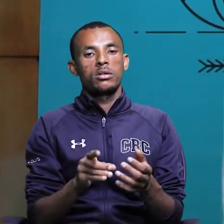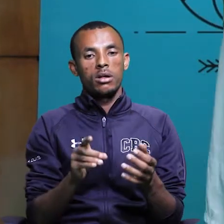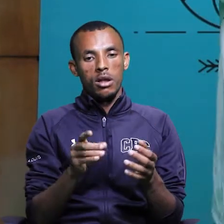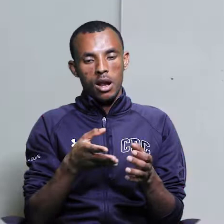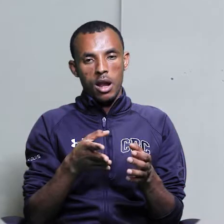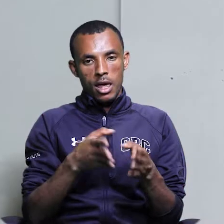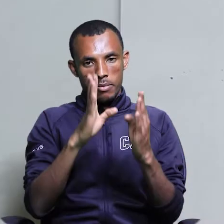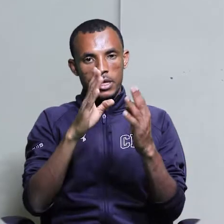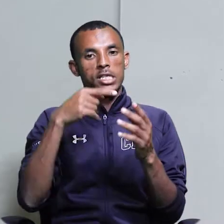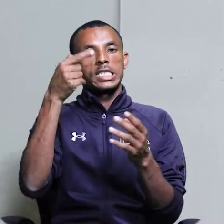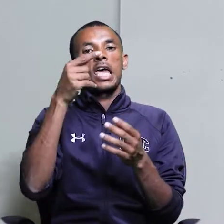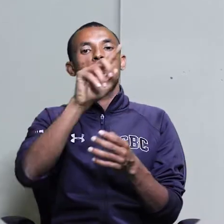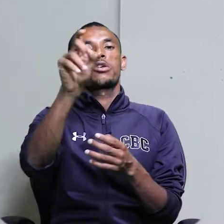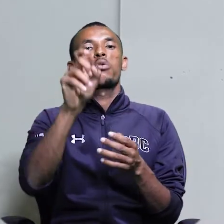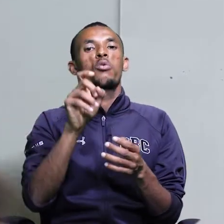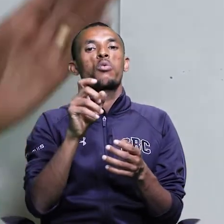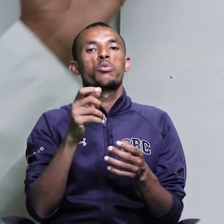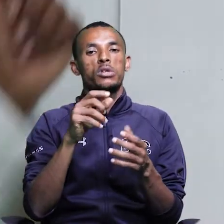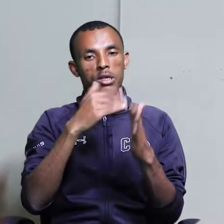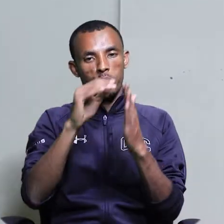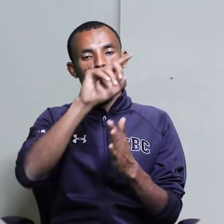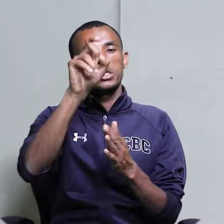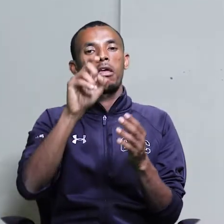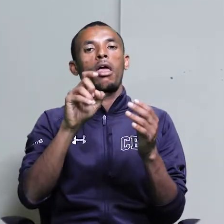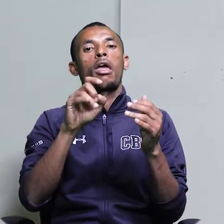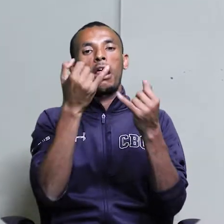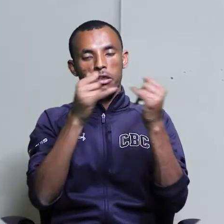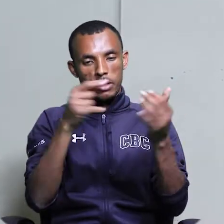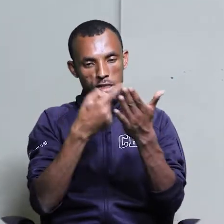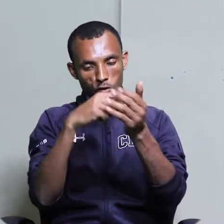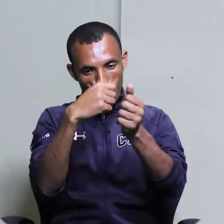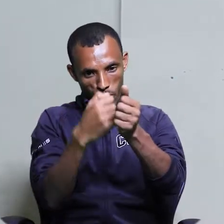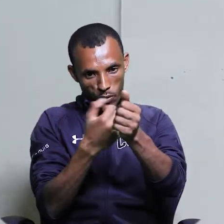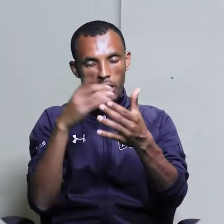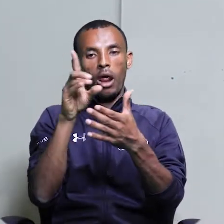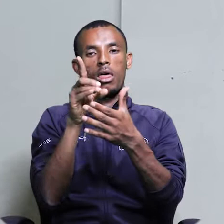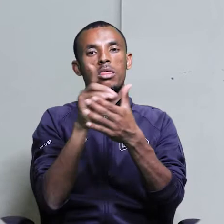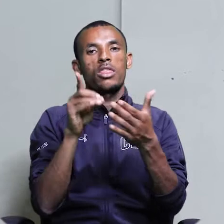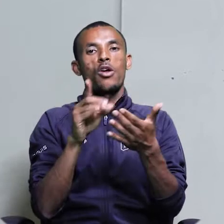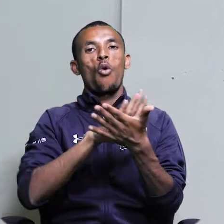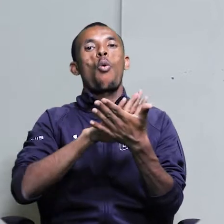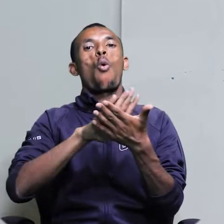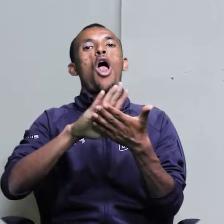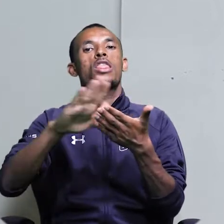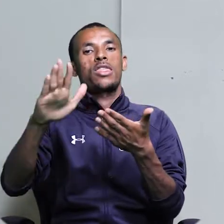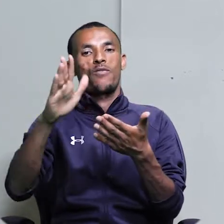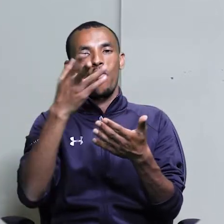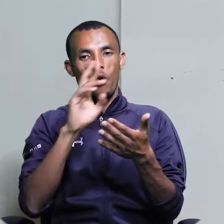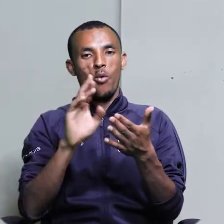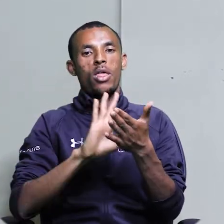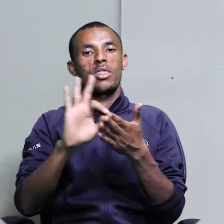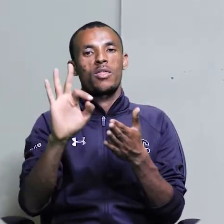me ask you that questions. Classify the following data as qualitative and quantitative.